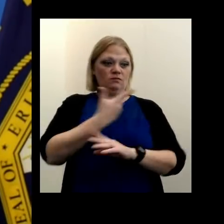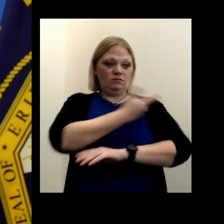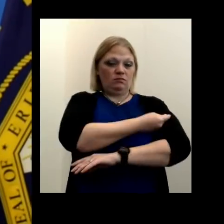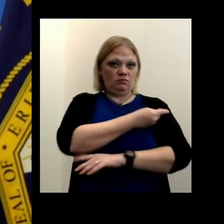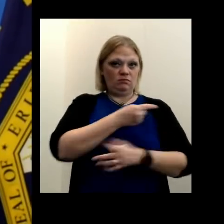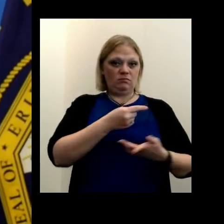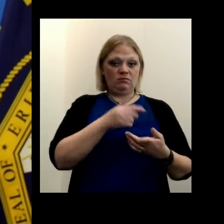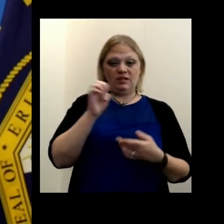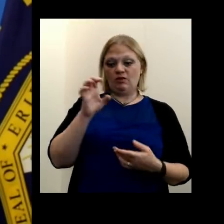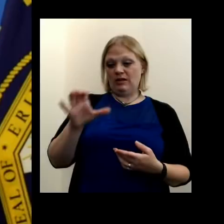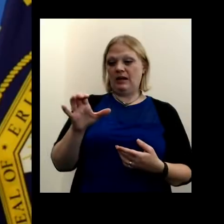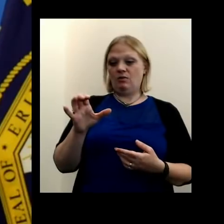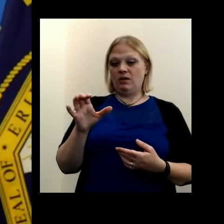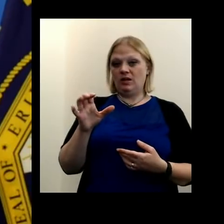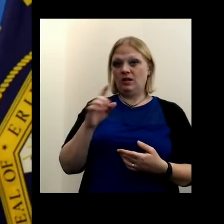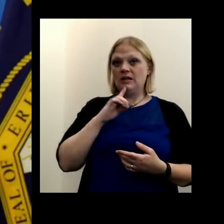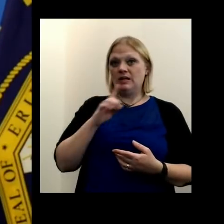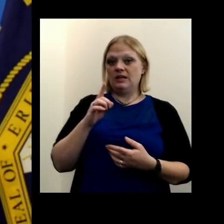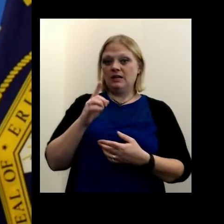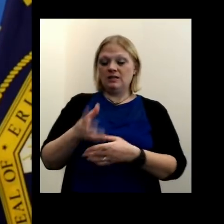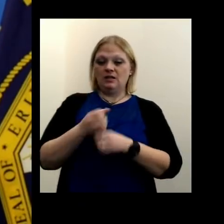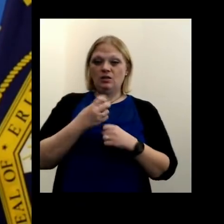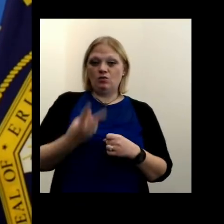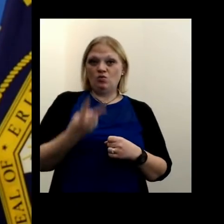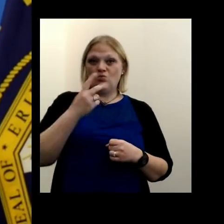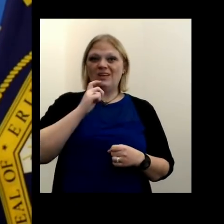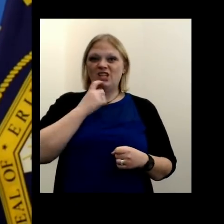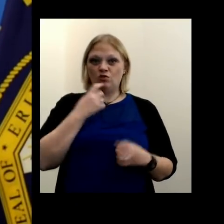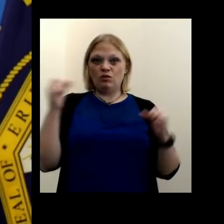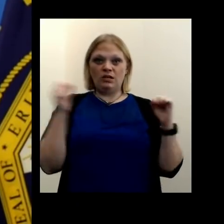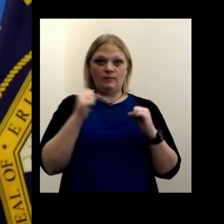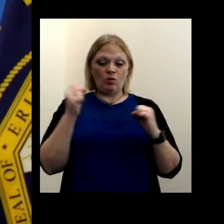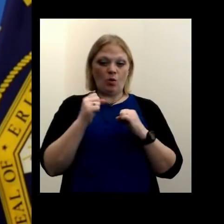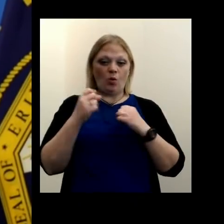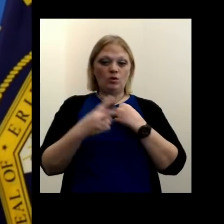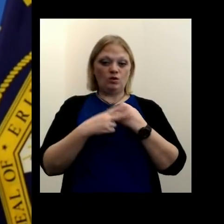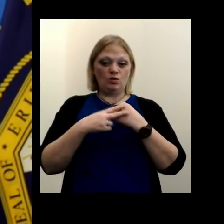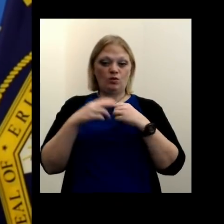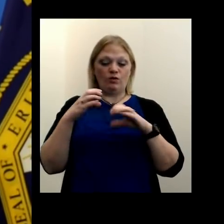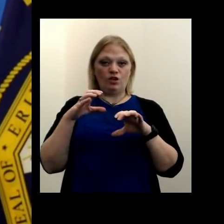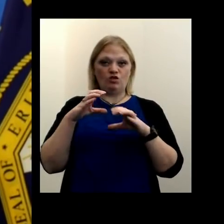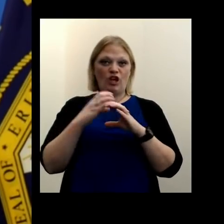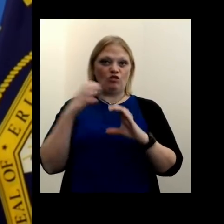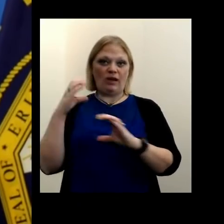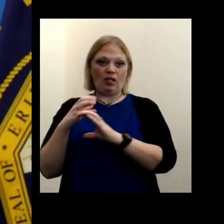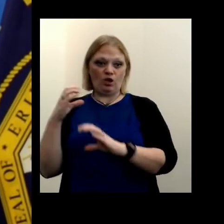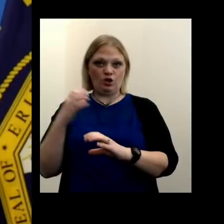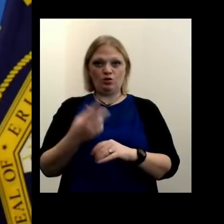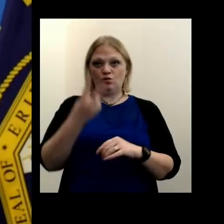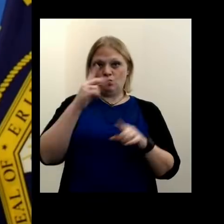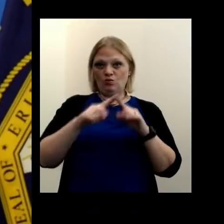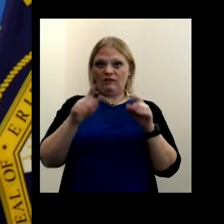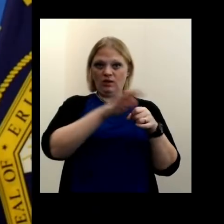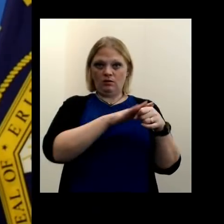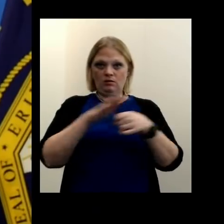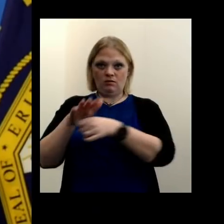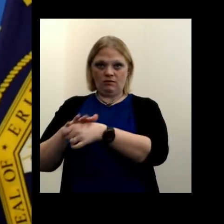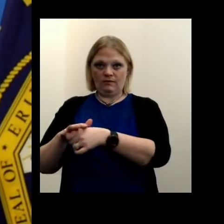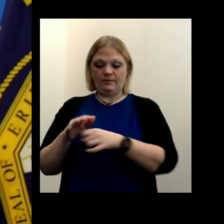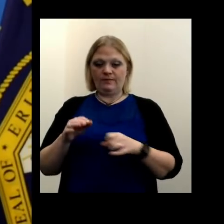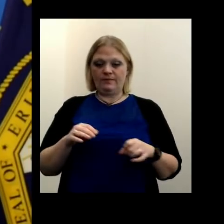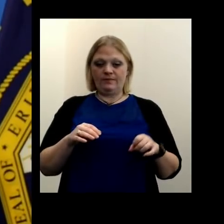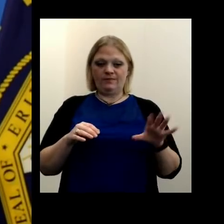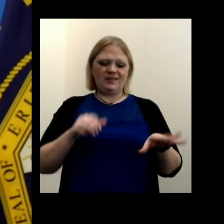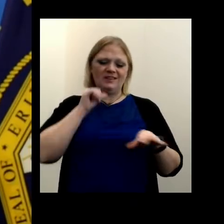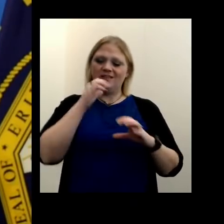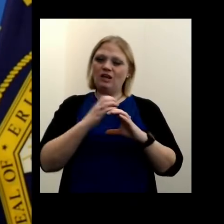County itself is actually acquiring 2 extreme cold storage trailers, which will be at 2 different locations across the county. Not